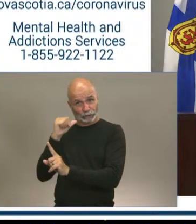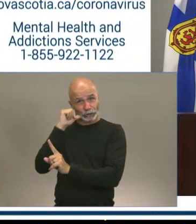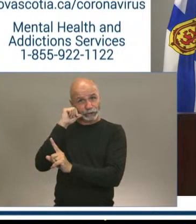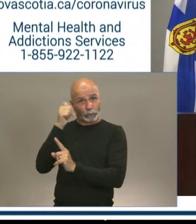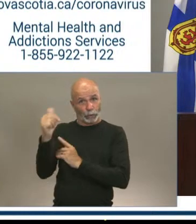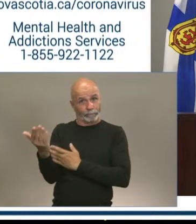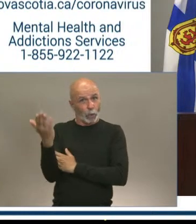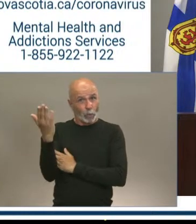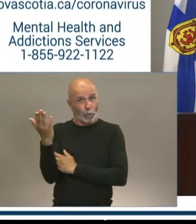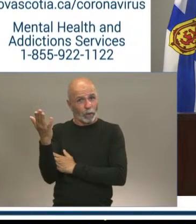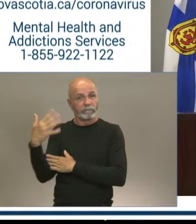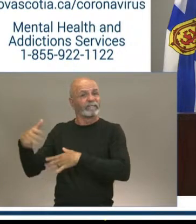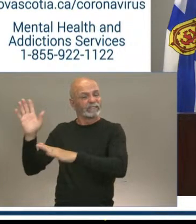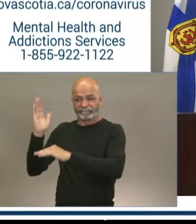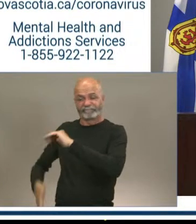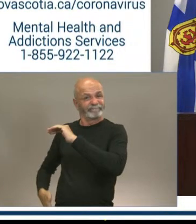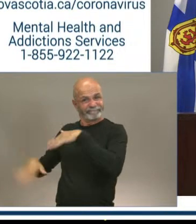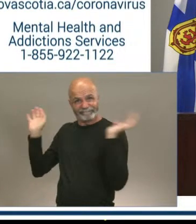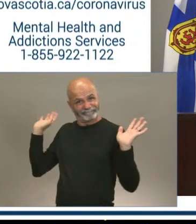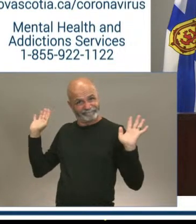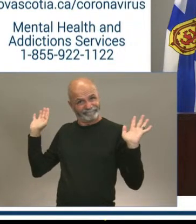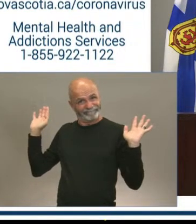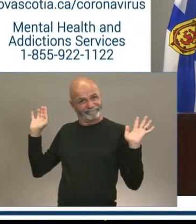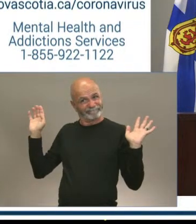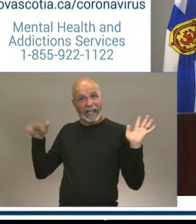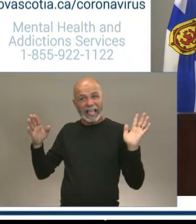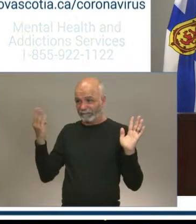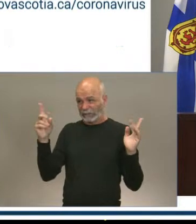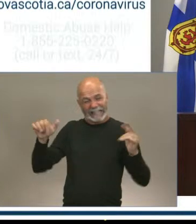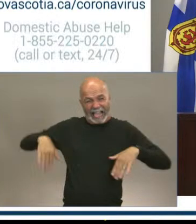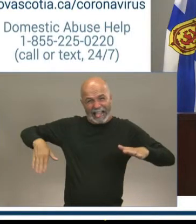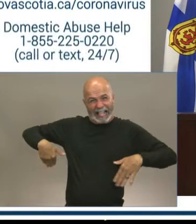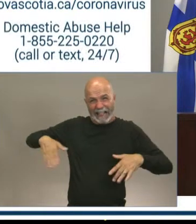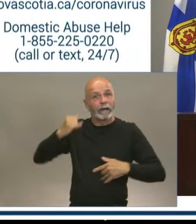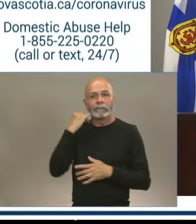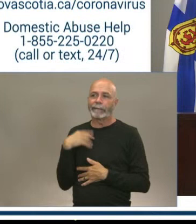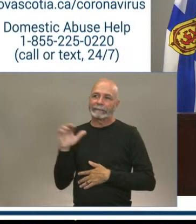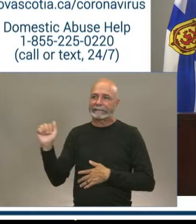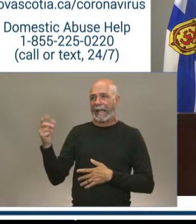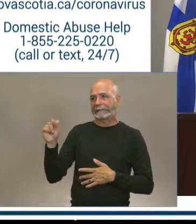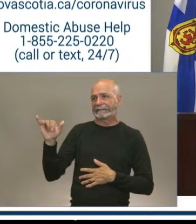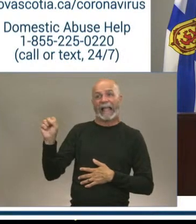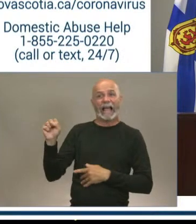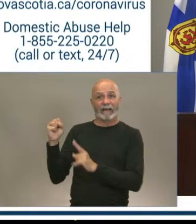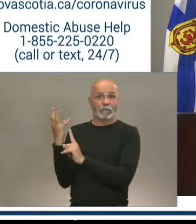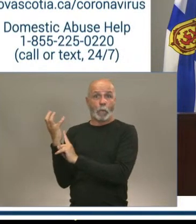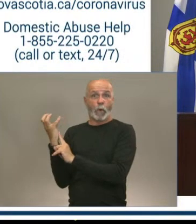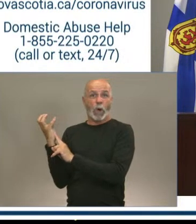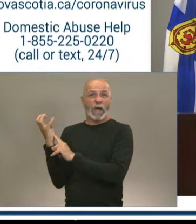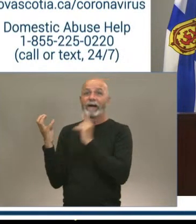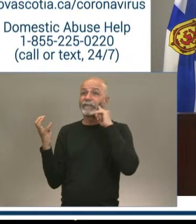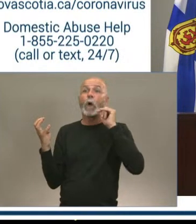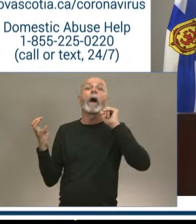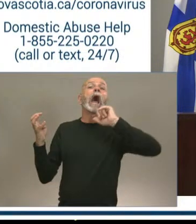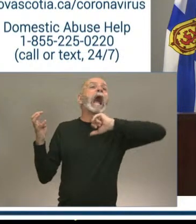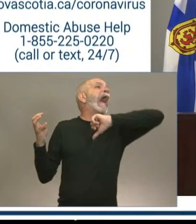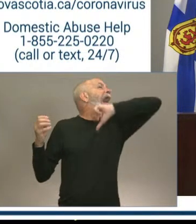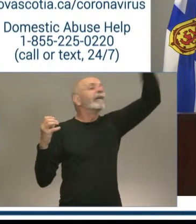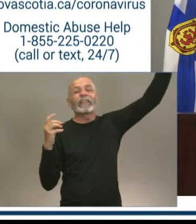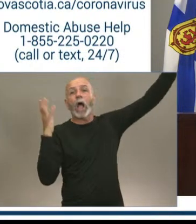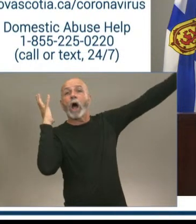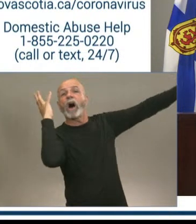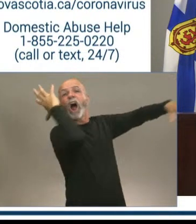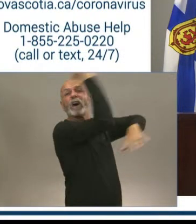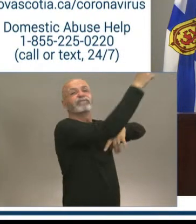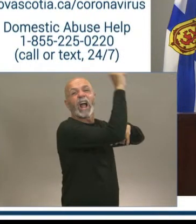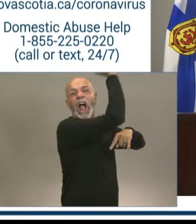even if the 14 days aren't up. Same as if they're coming from somewhere else in Canada and their 14 days aren't